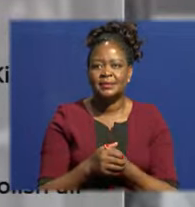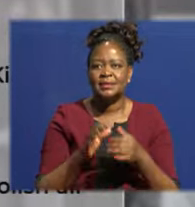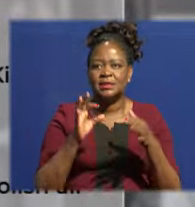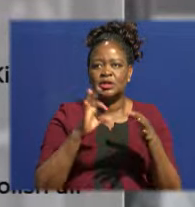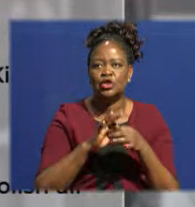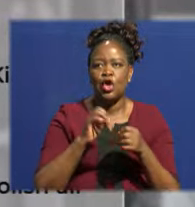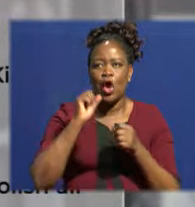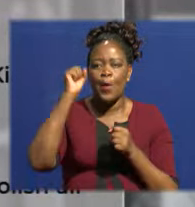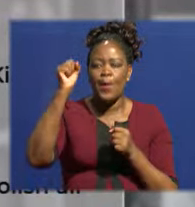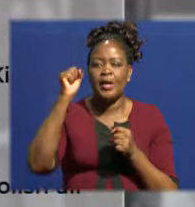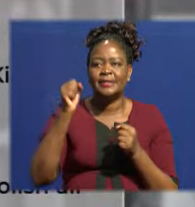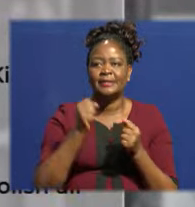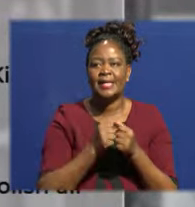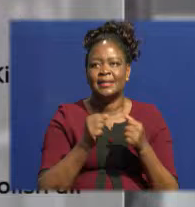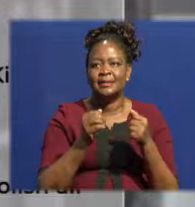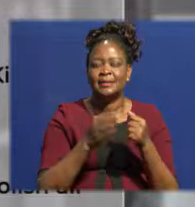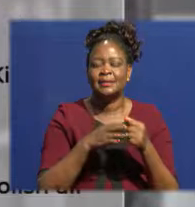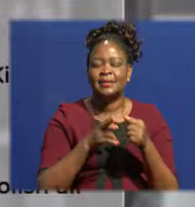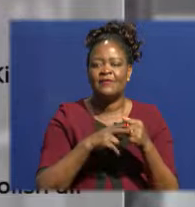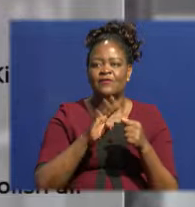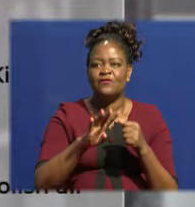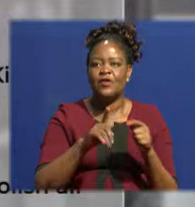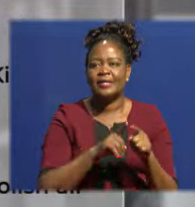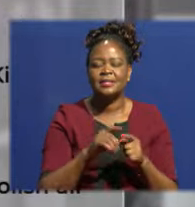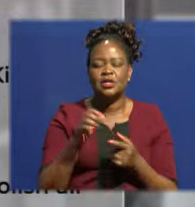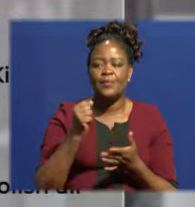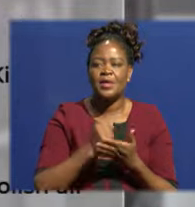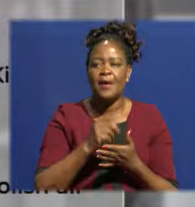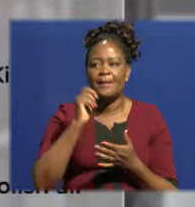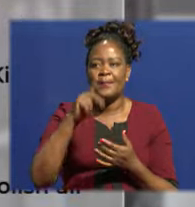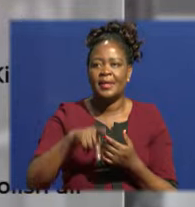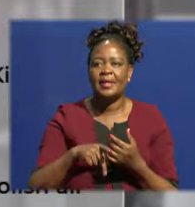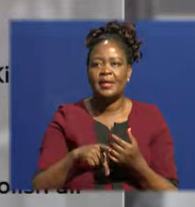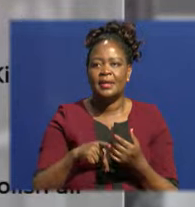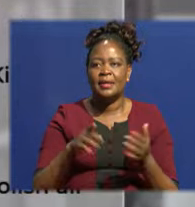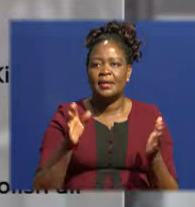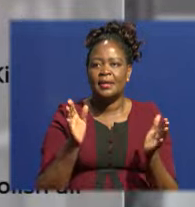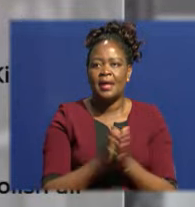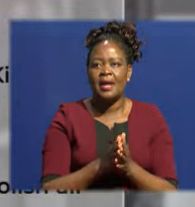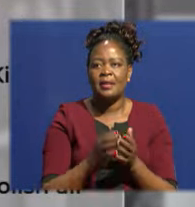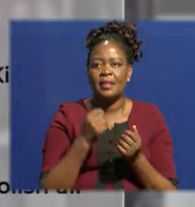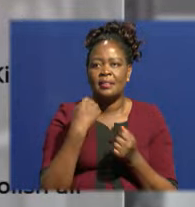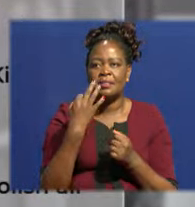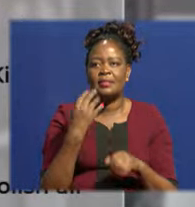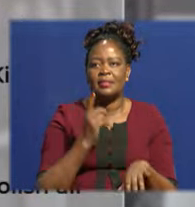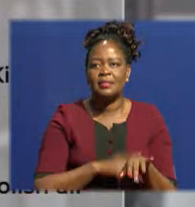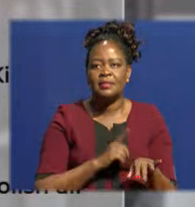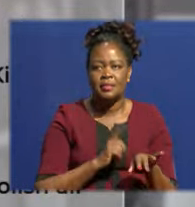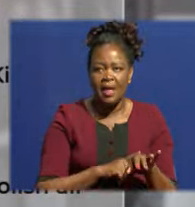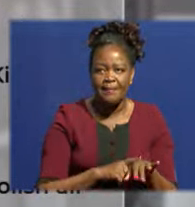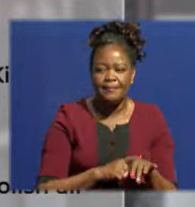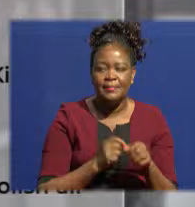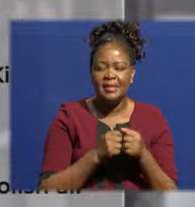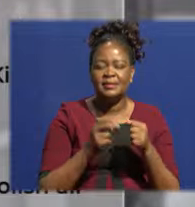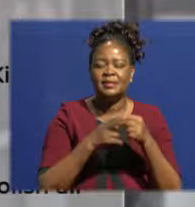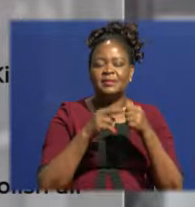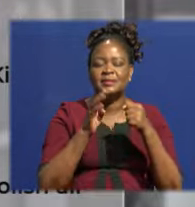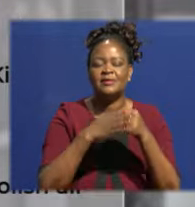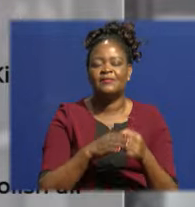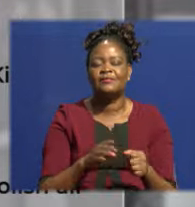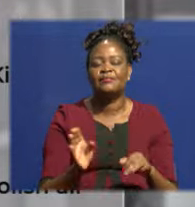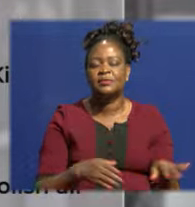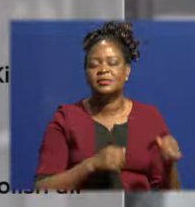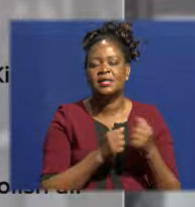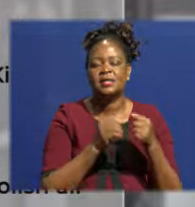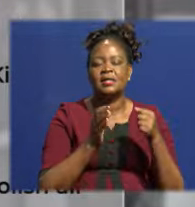joined politics in 1974 as a nominated member of parliament, and in the three subsequent elections held in